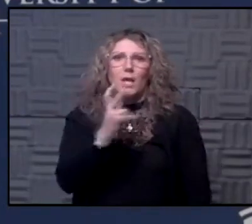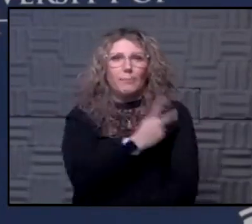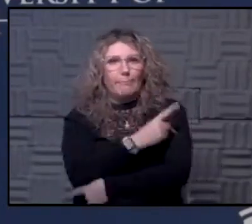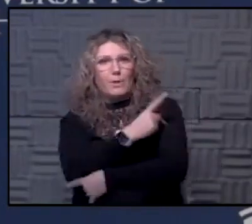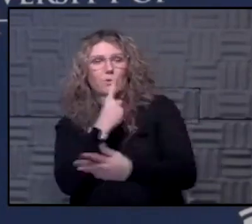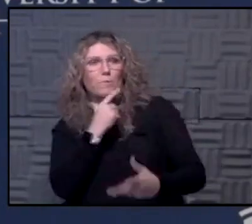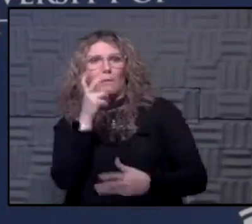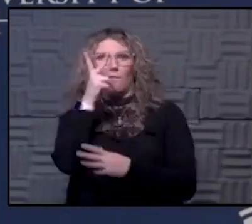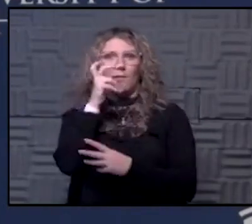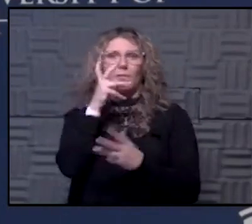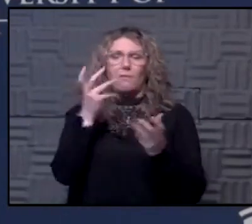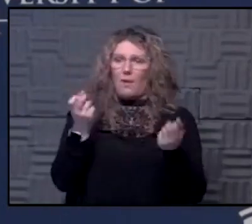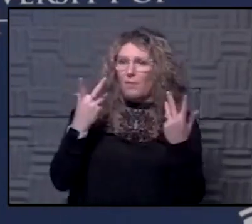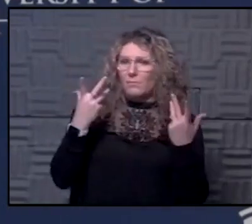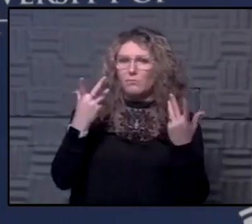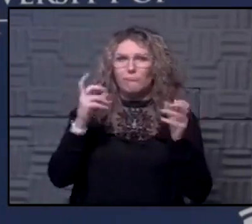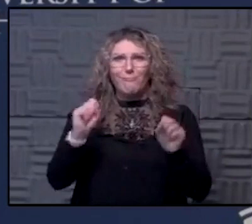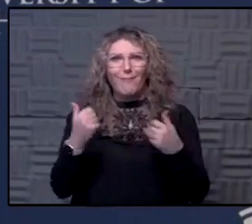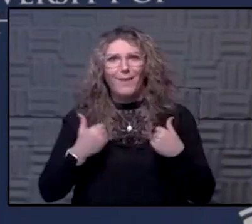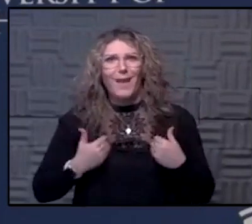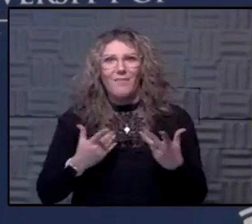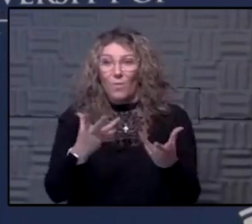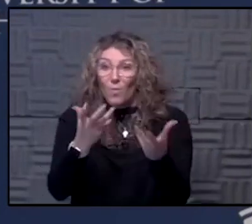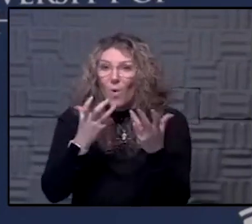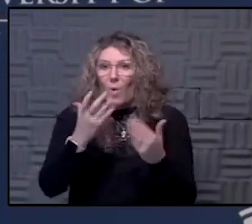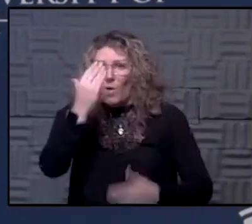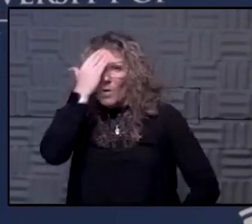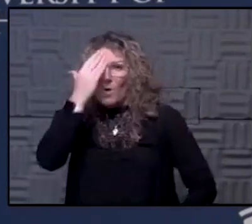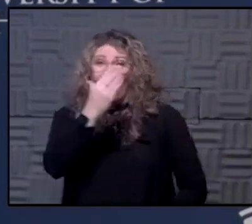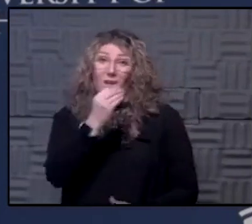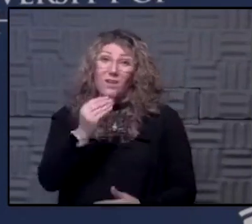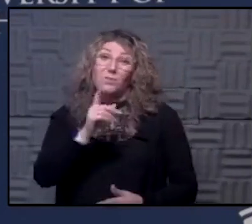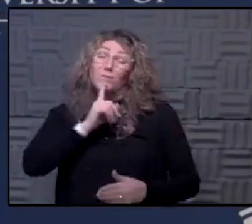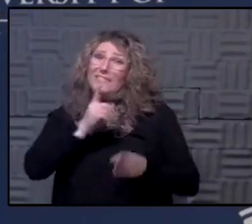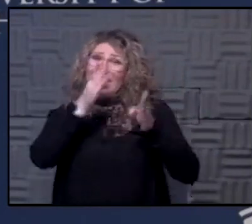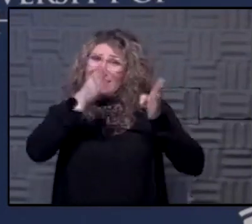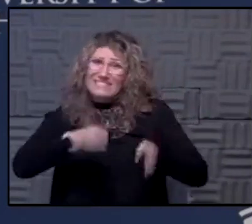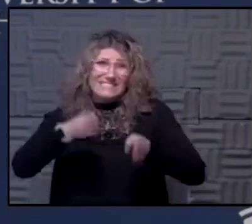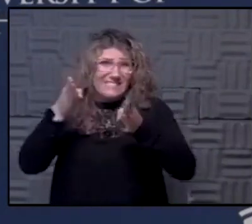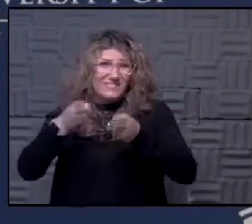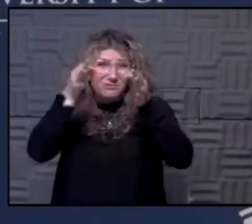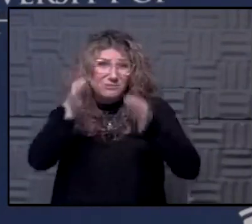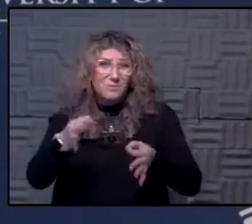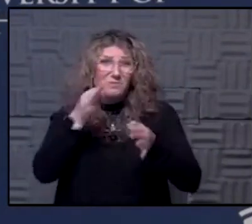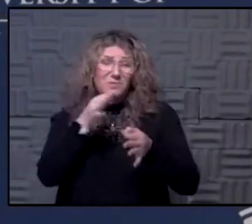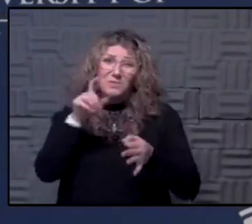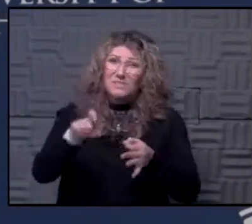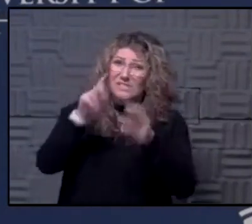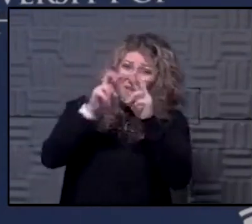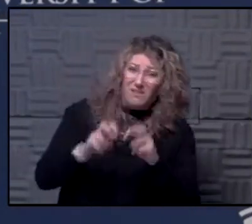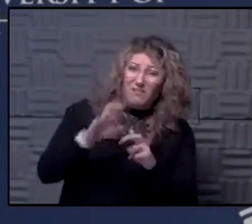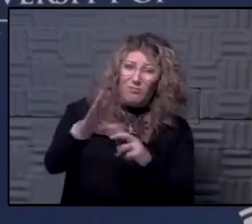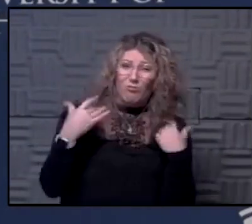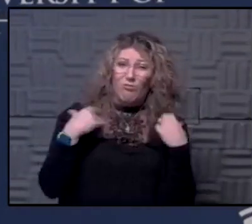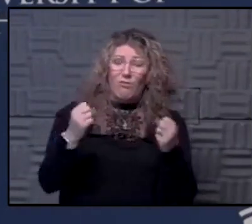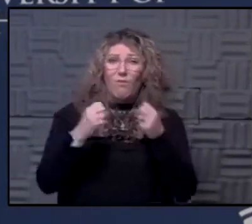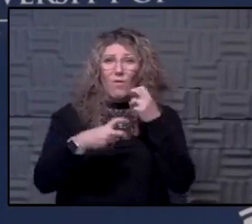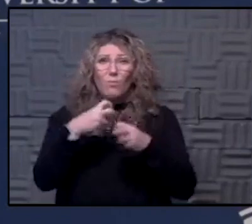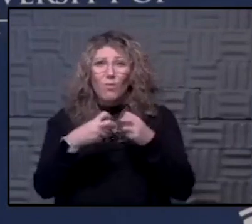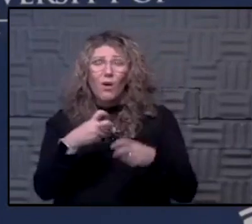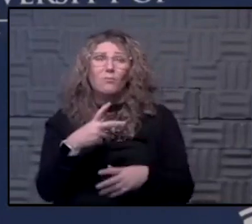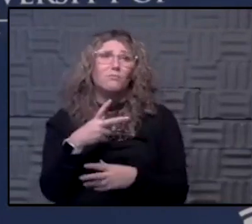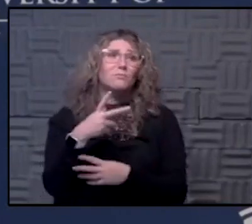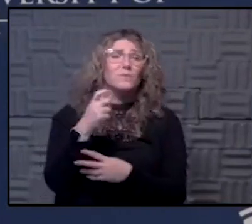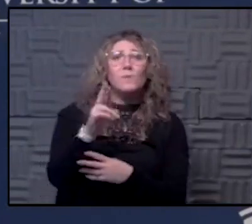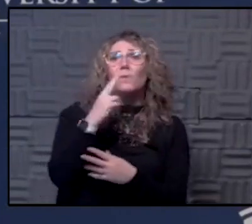how much can they have? Because they want to know that. And it's really, I believe, an individualized decision. You have to look at their other health problems. Are they using this